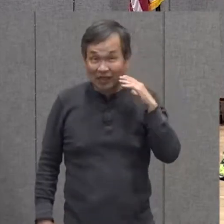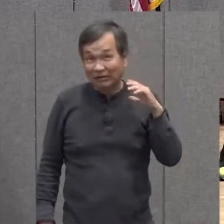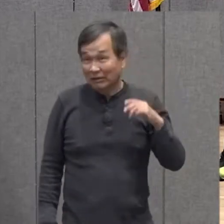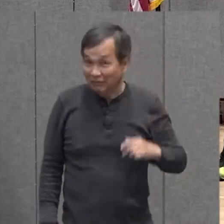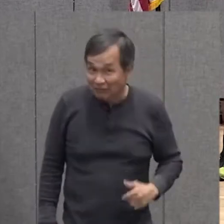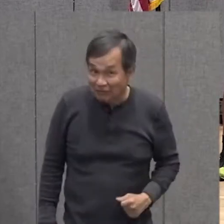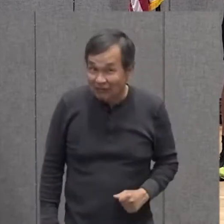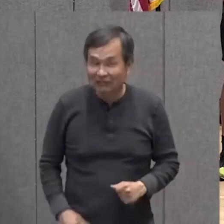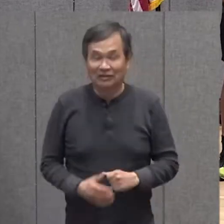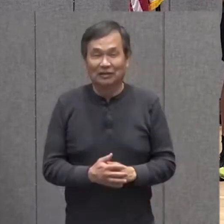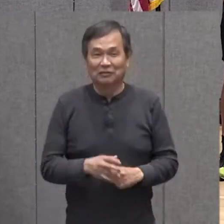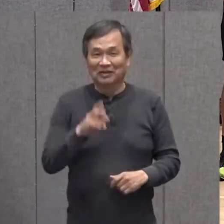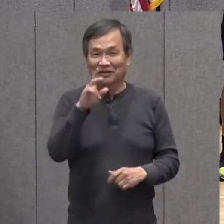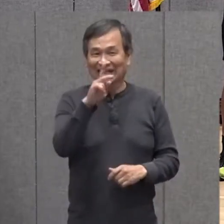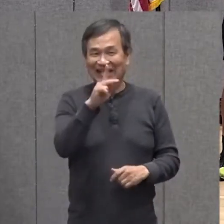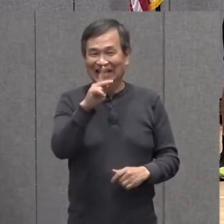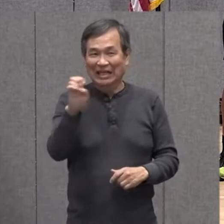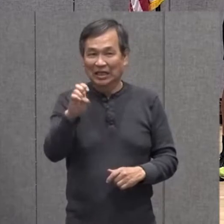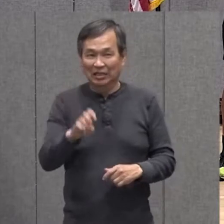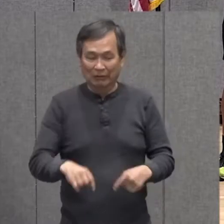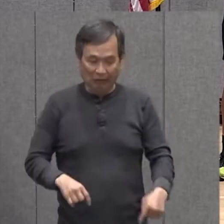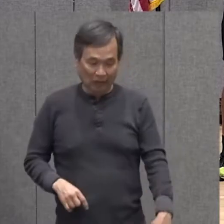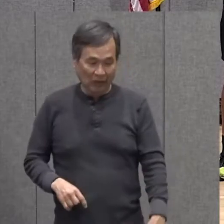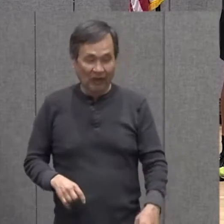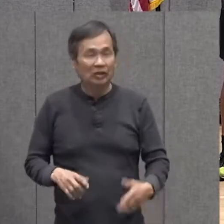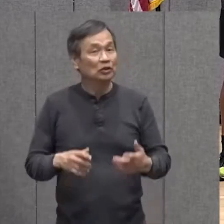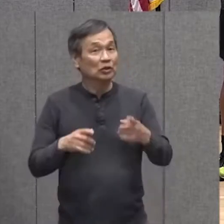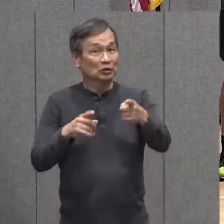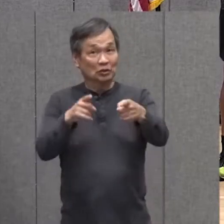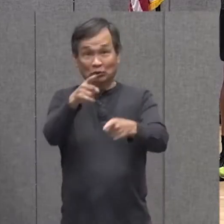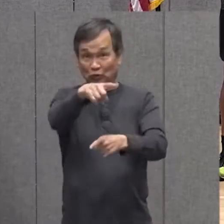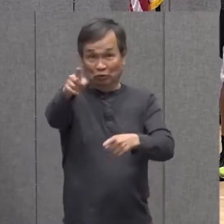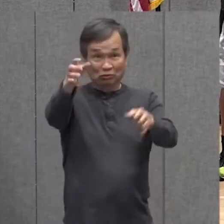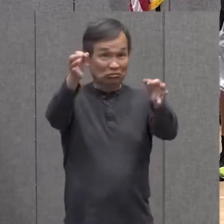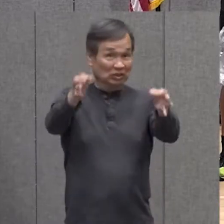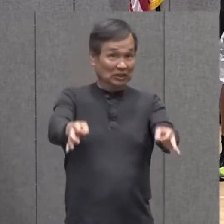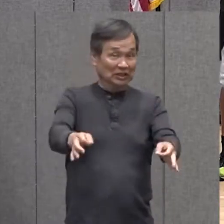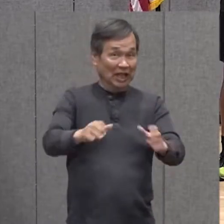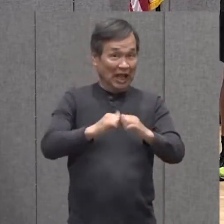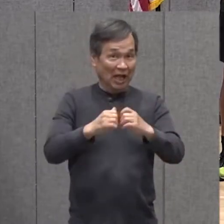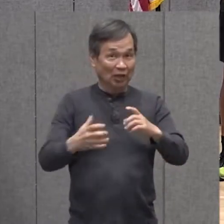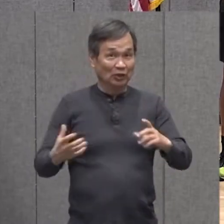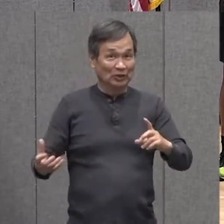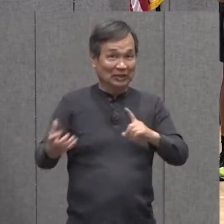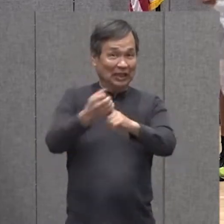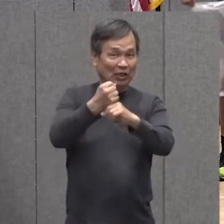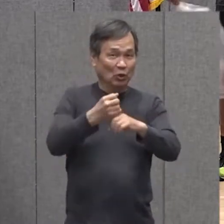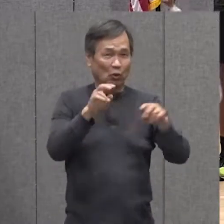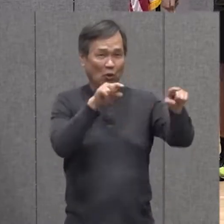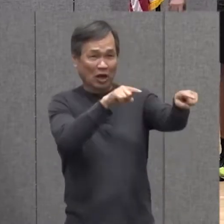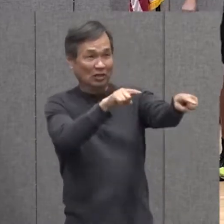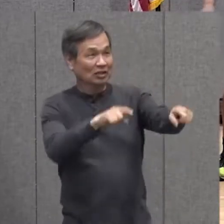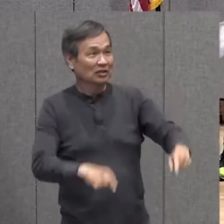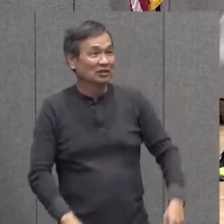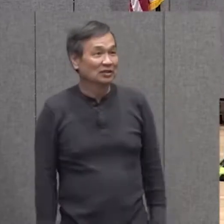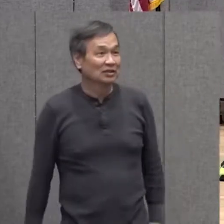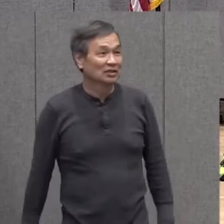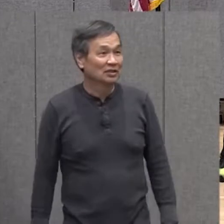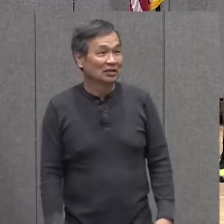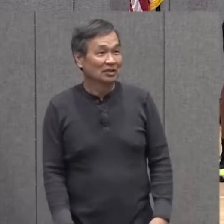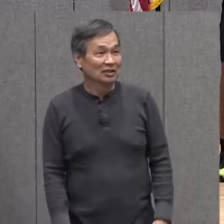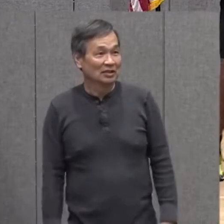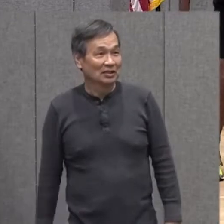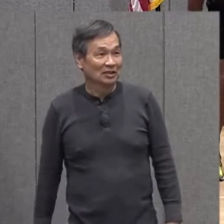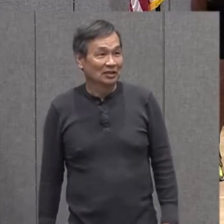maybe even our knee. You choose which body part you want to catch the plastic bag with. Ok, este es un